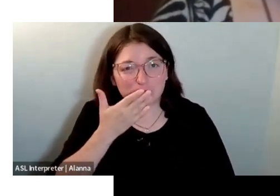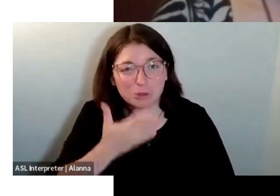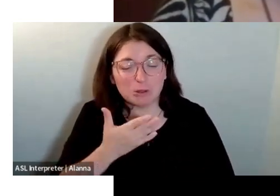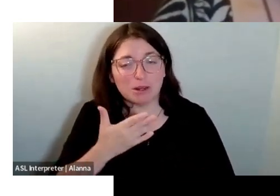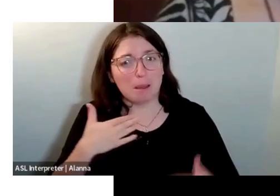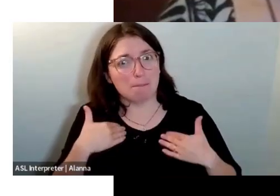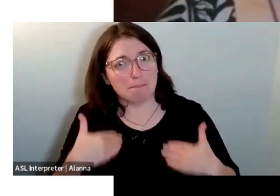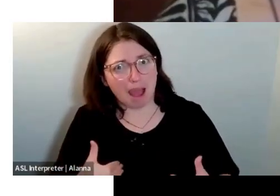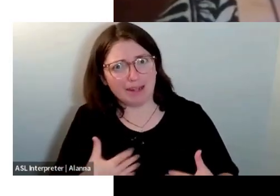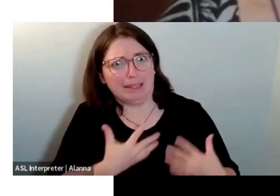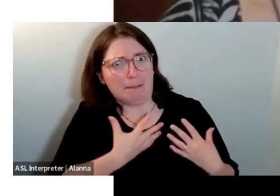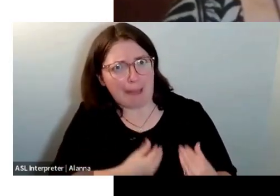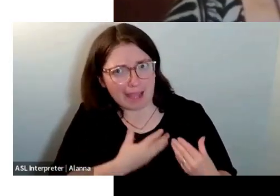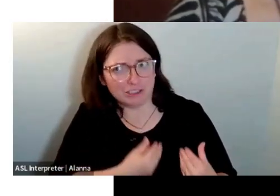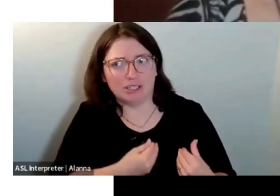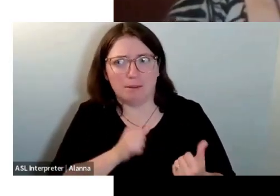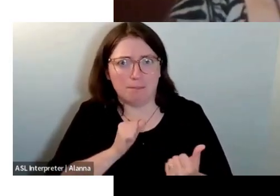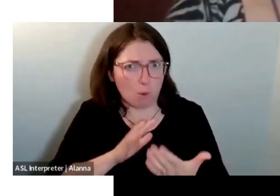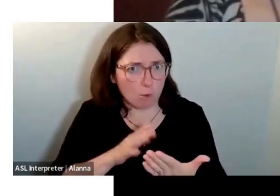with fatigue